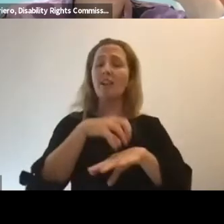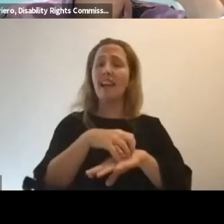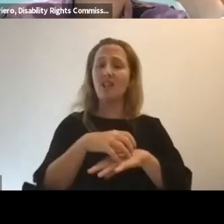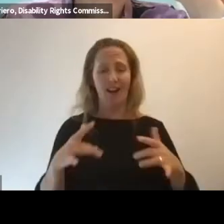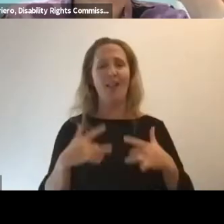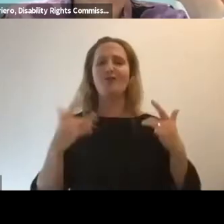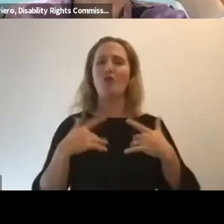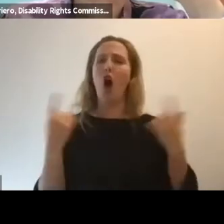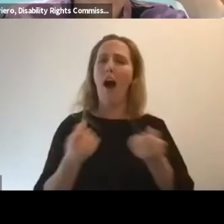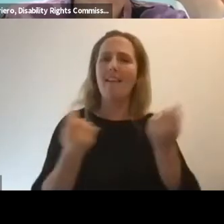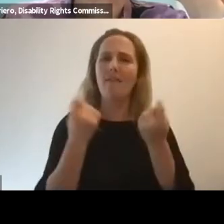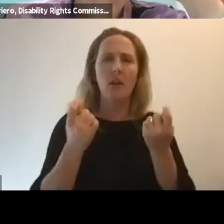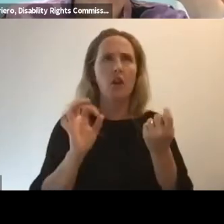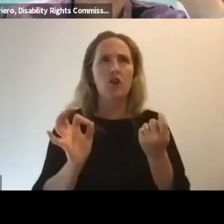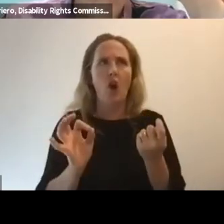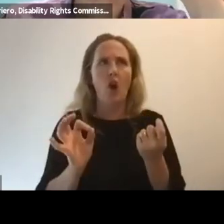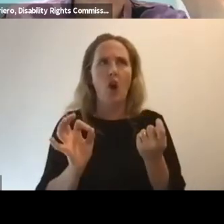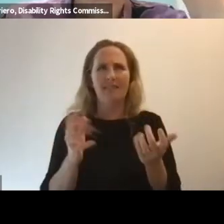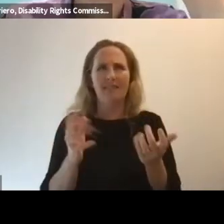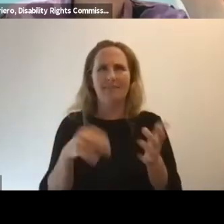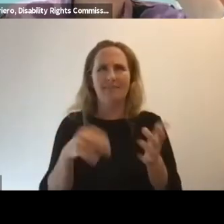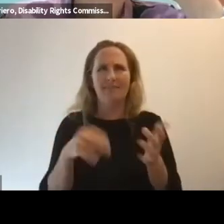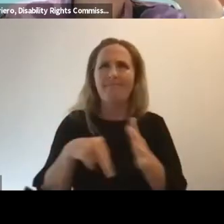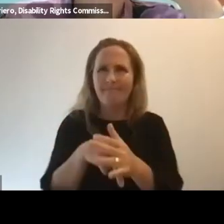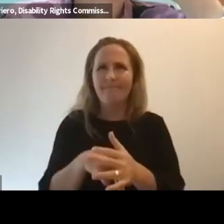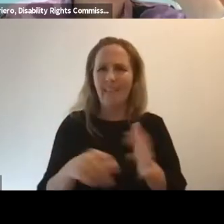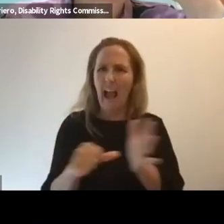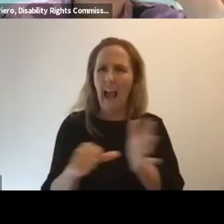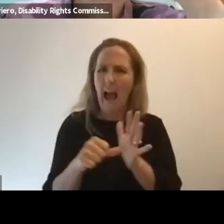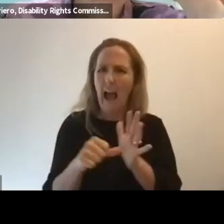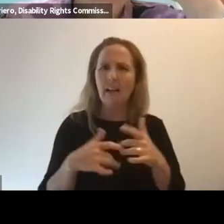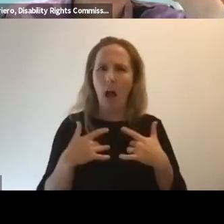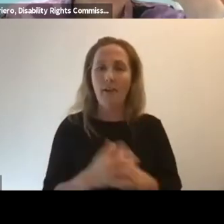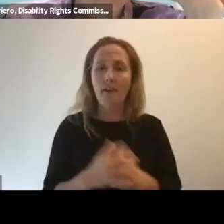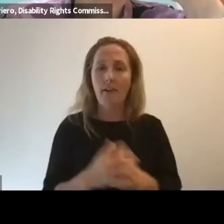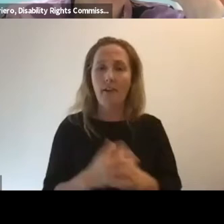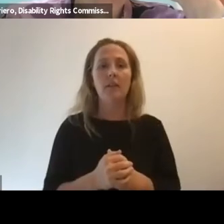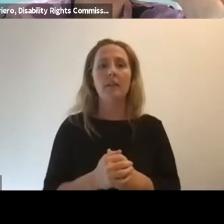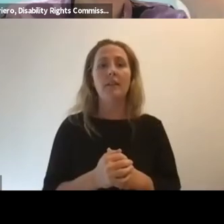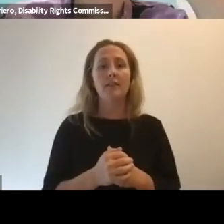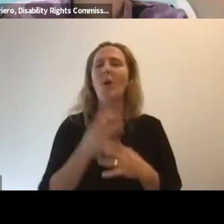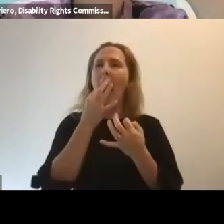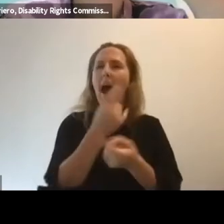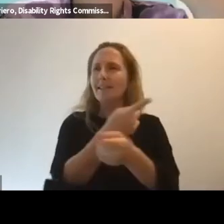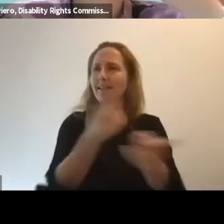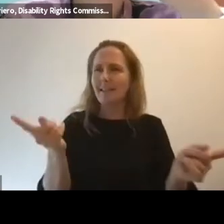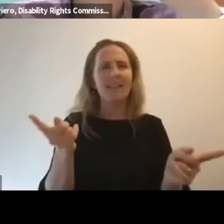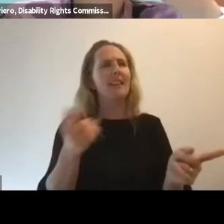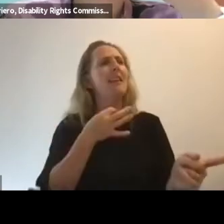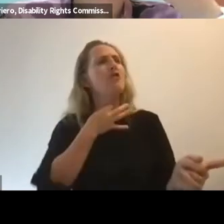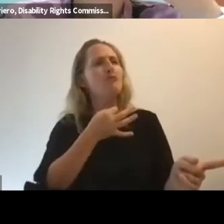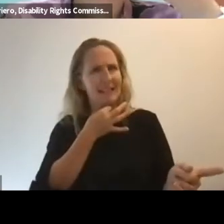So, you know, take a risk and be a male champion. I'm going to invite